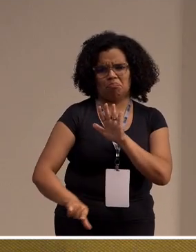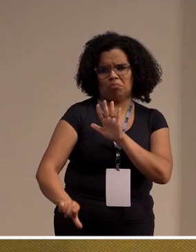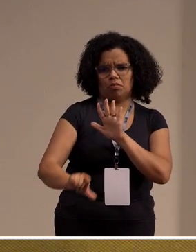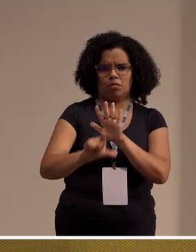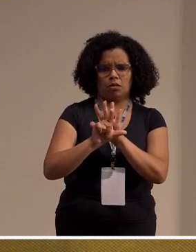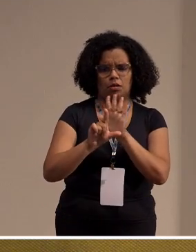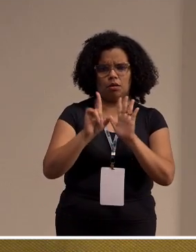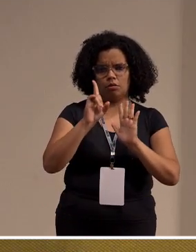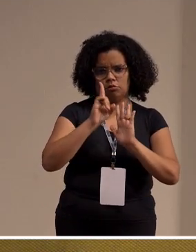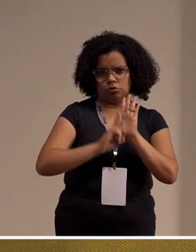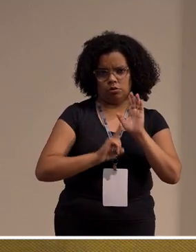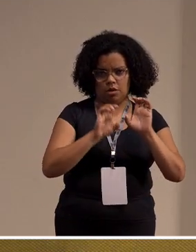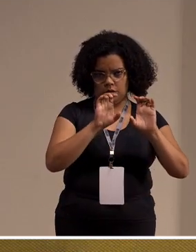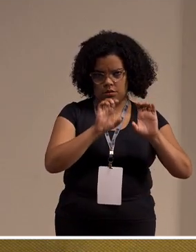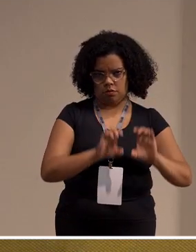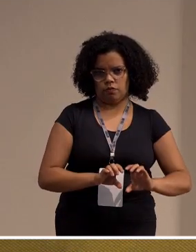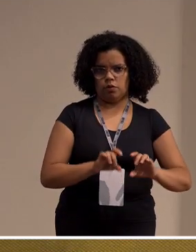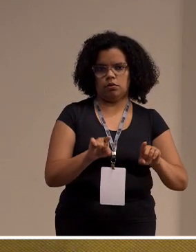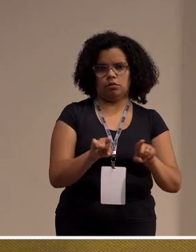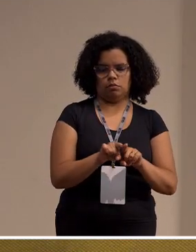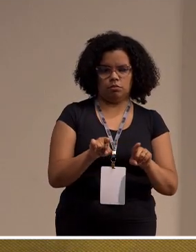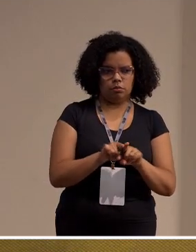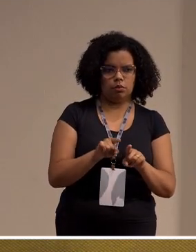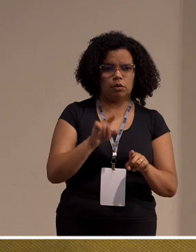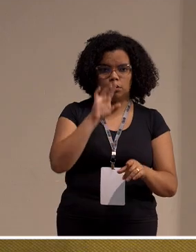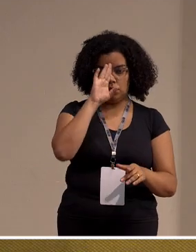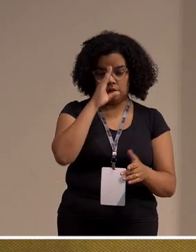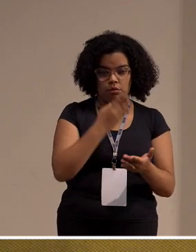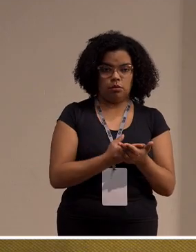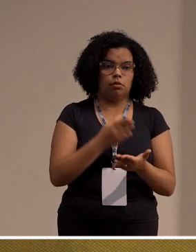1960s, I believe the United States would still be